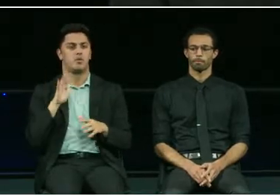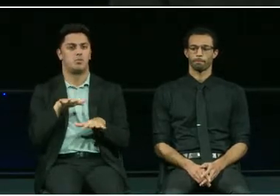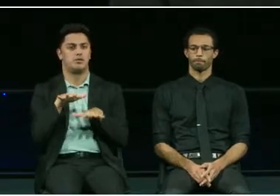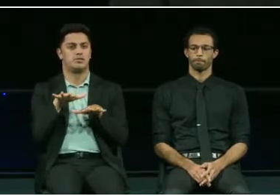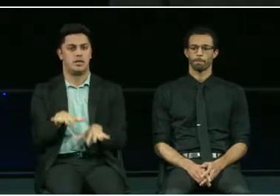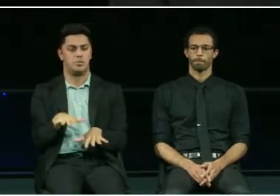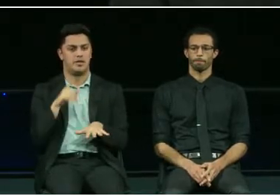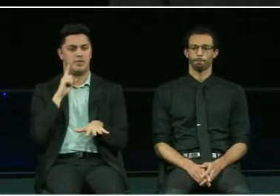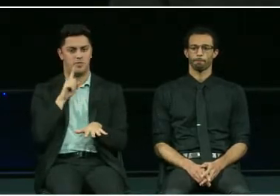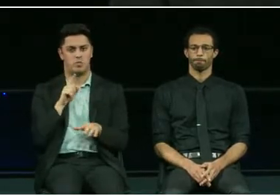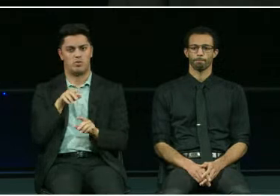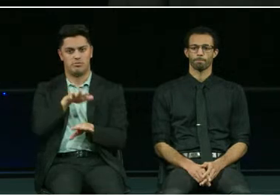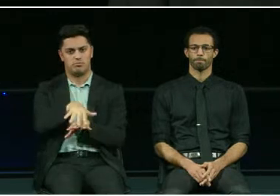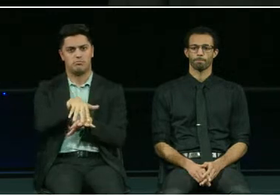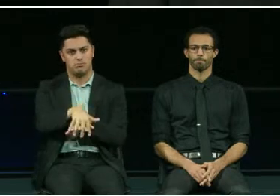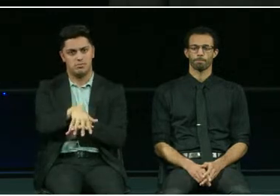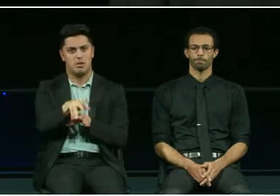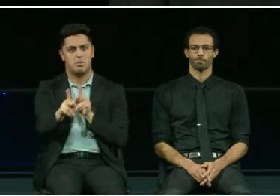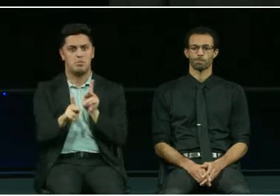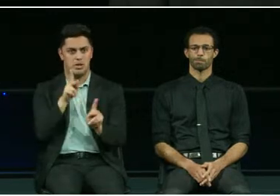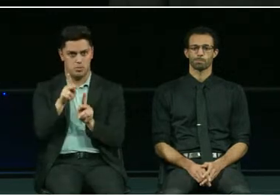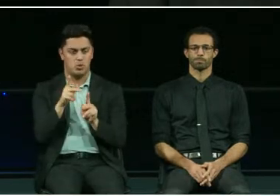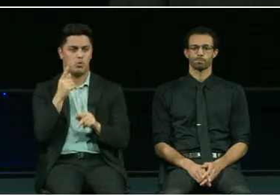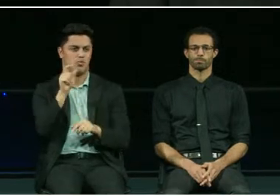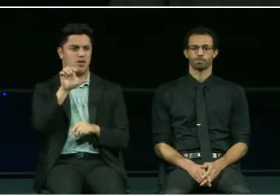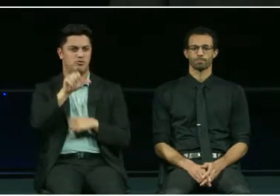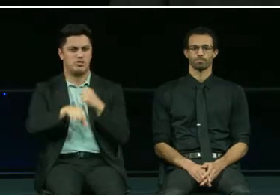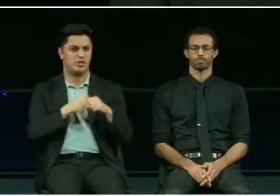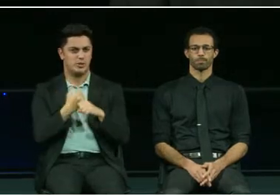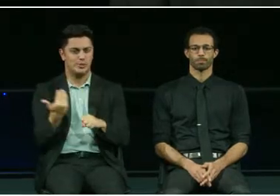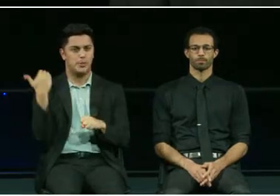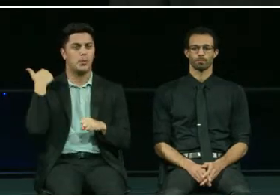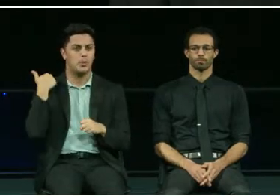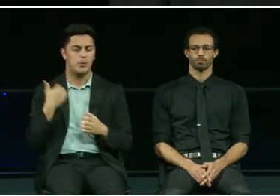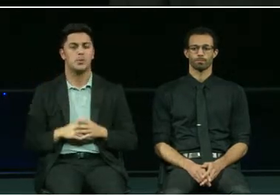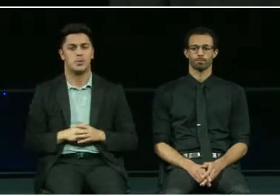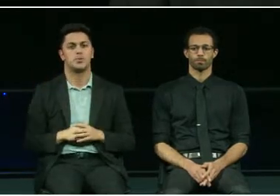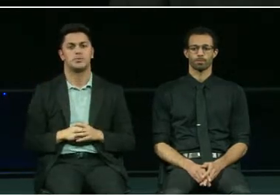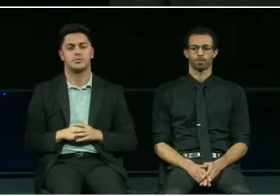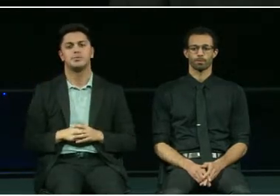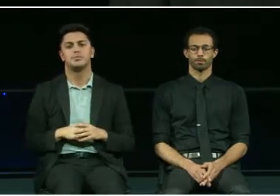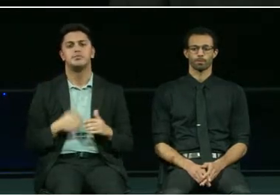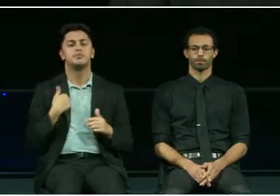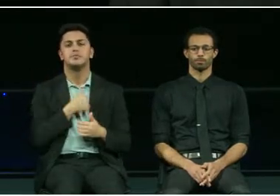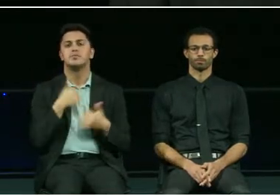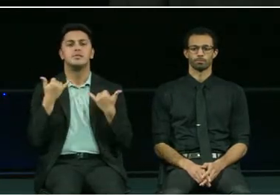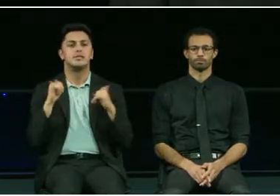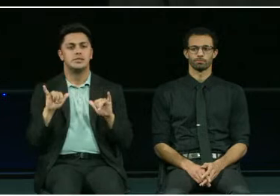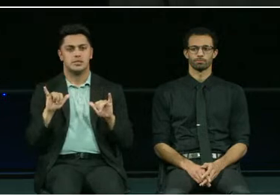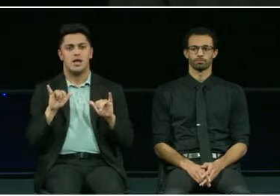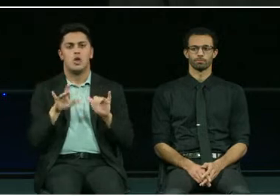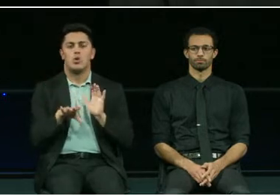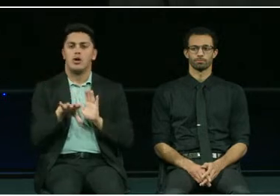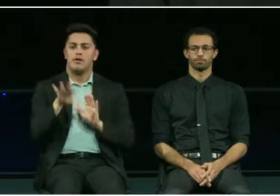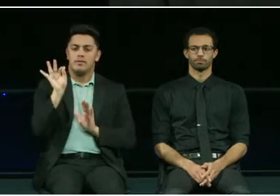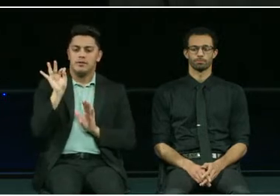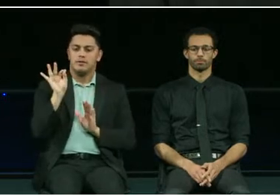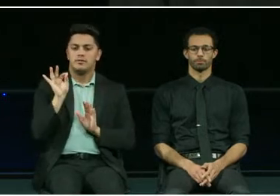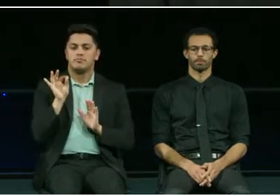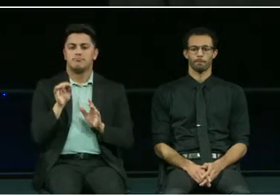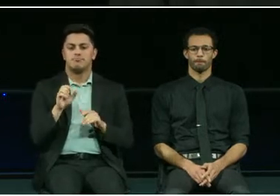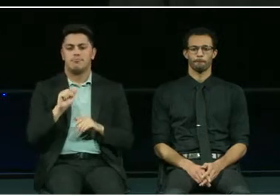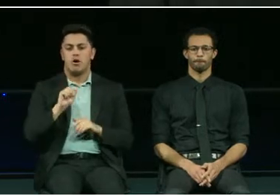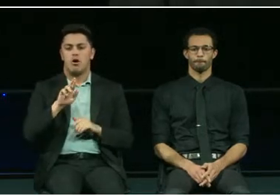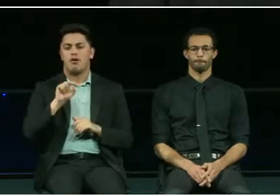of Chukchi people a century ago. So we still were finding these